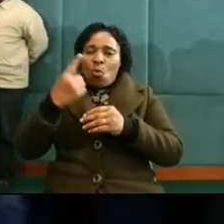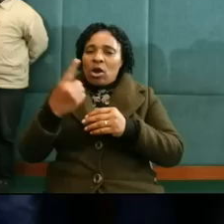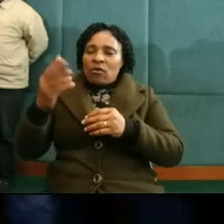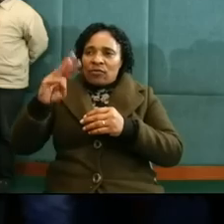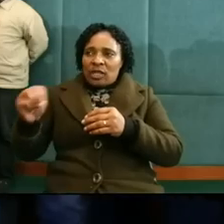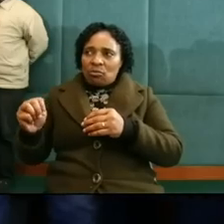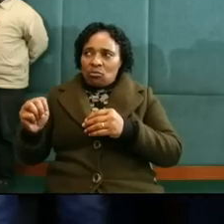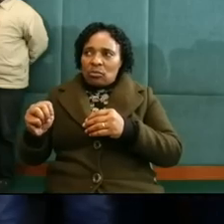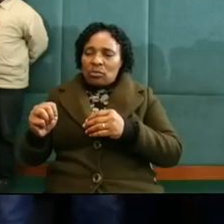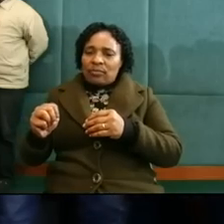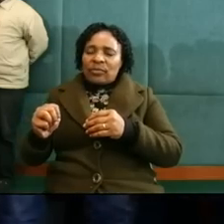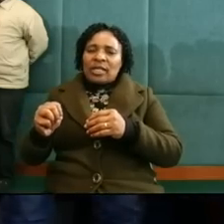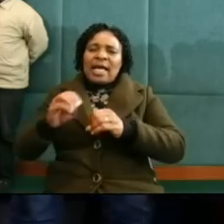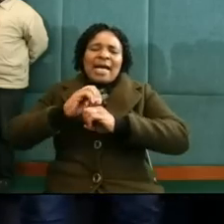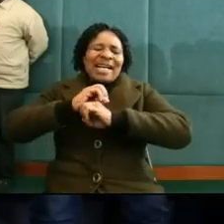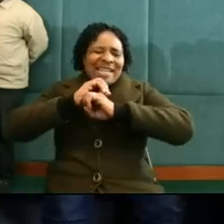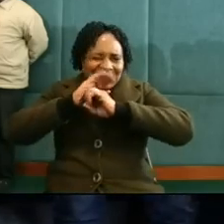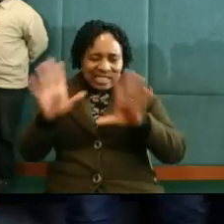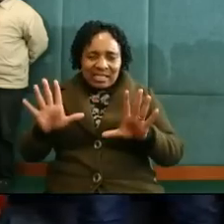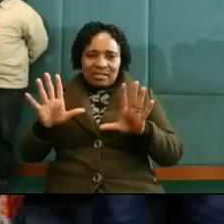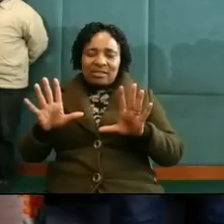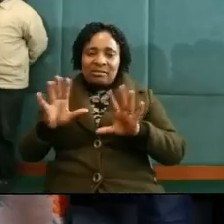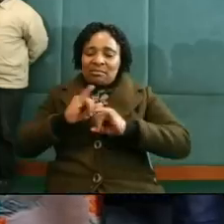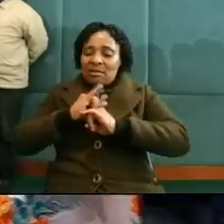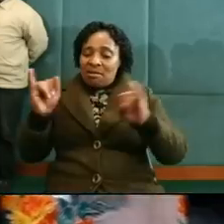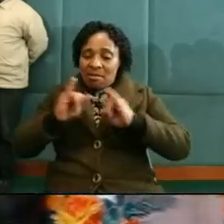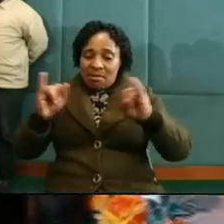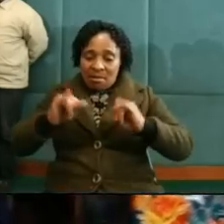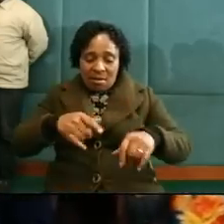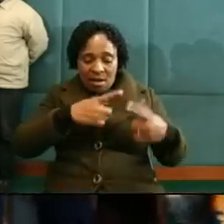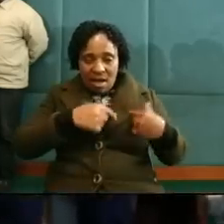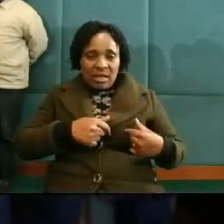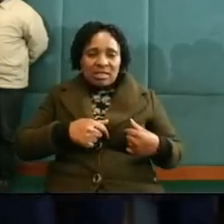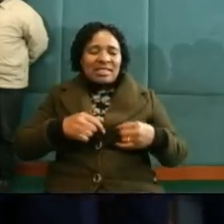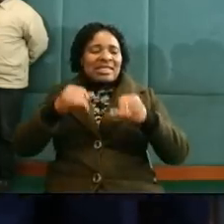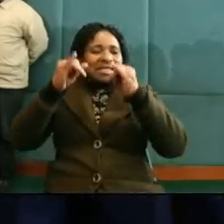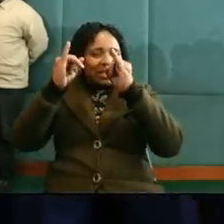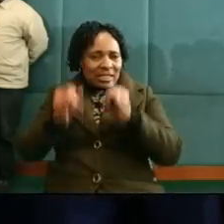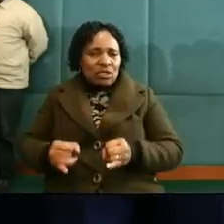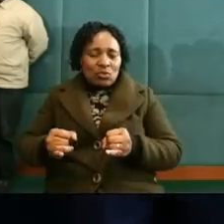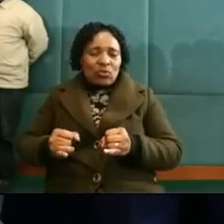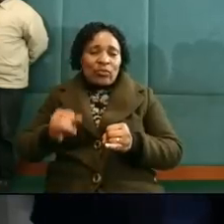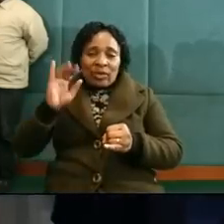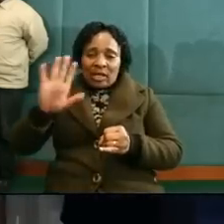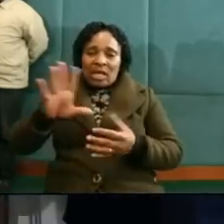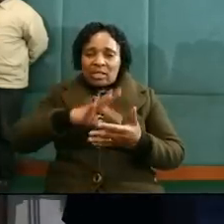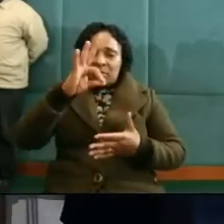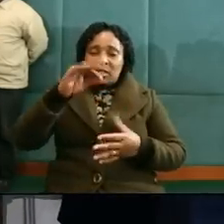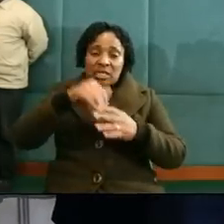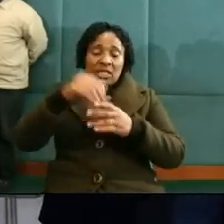them, God, a clean heart and renew a right spirit in